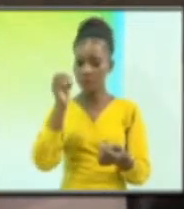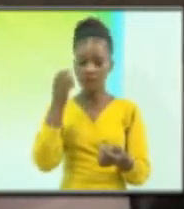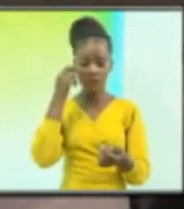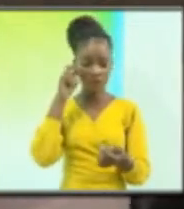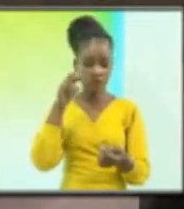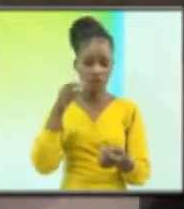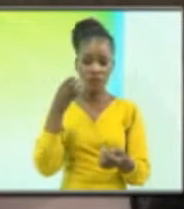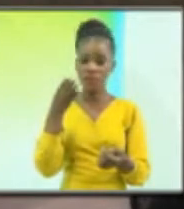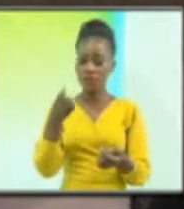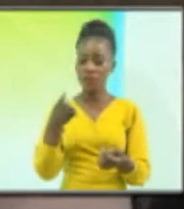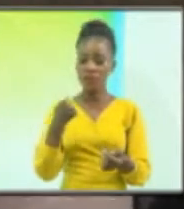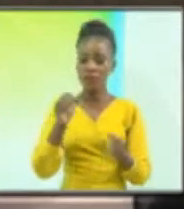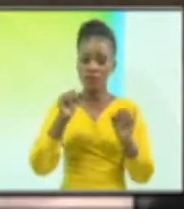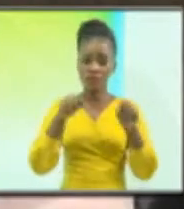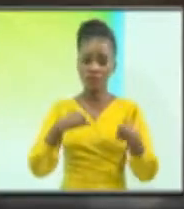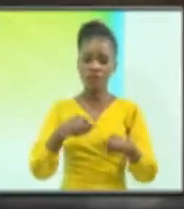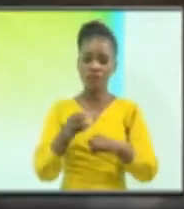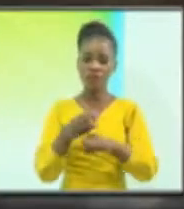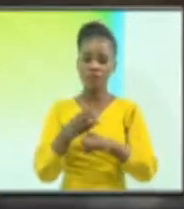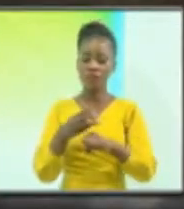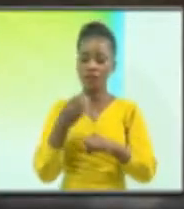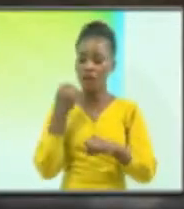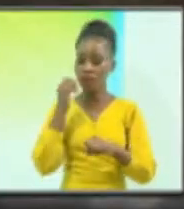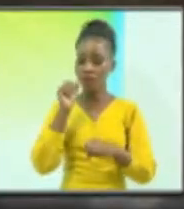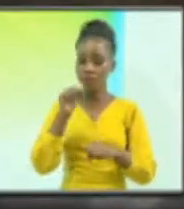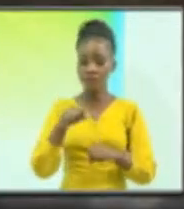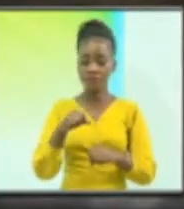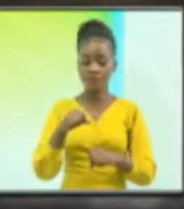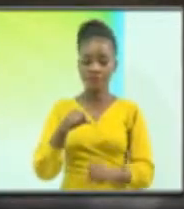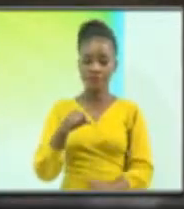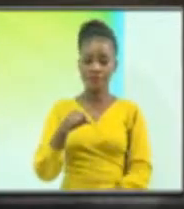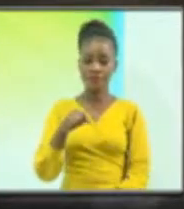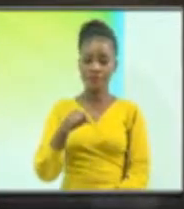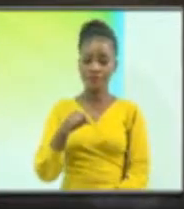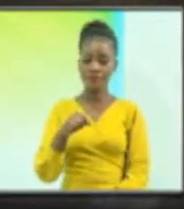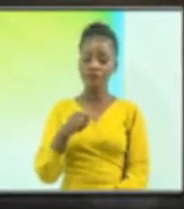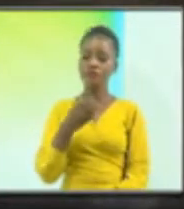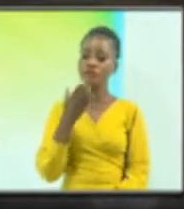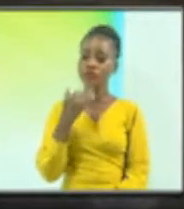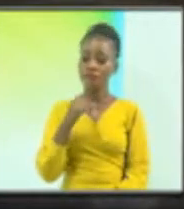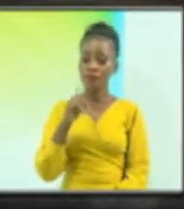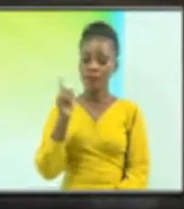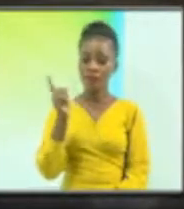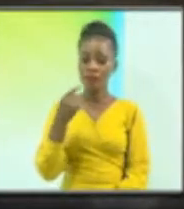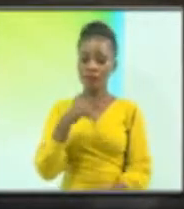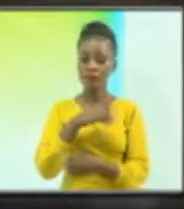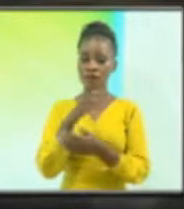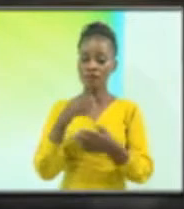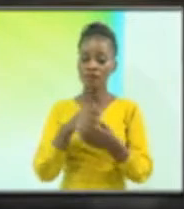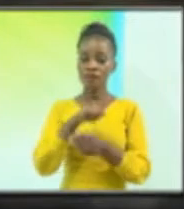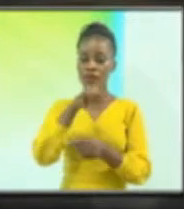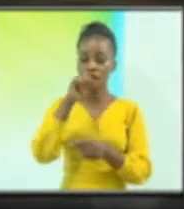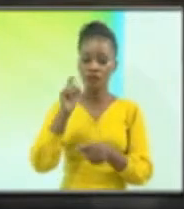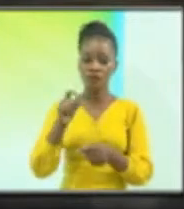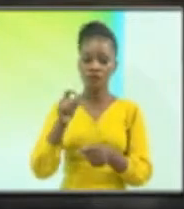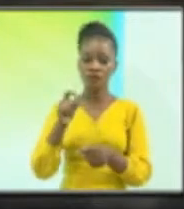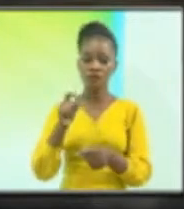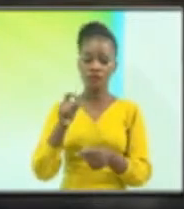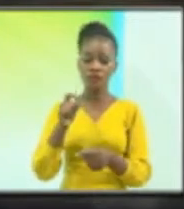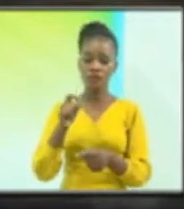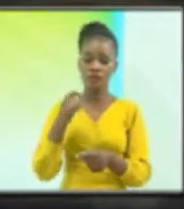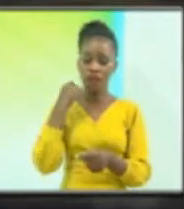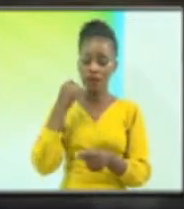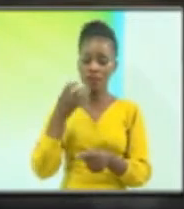of this as a ministry. I want to, first of all, before I answer your question, to